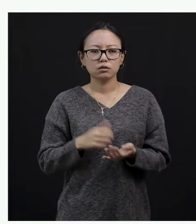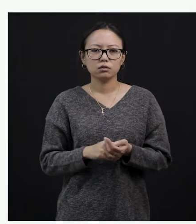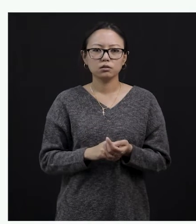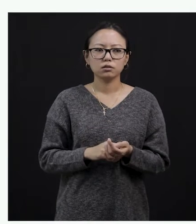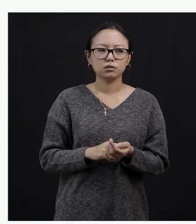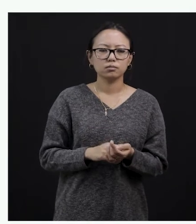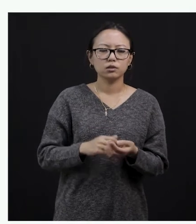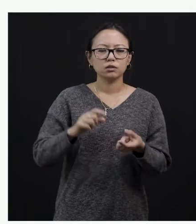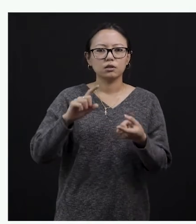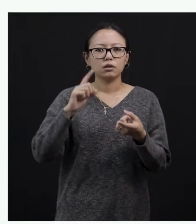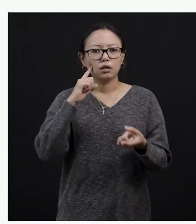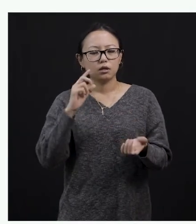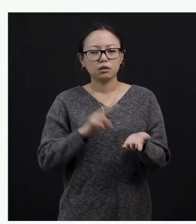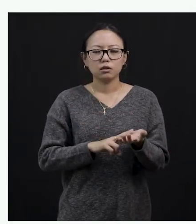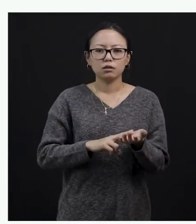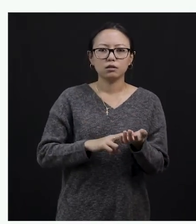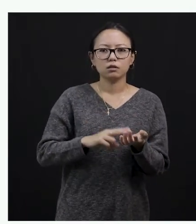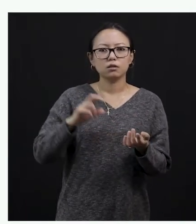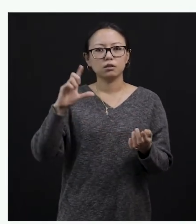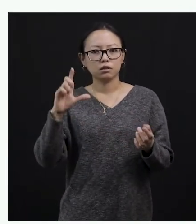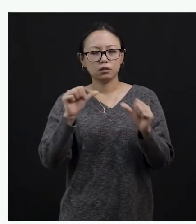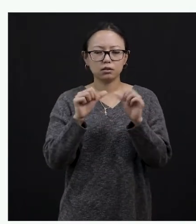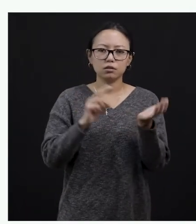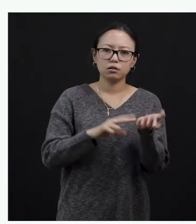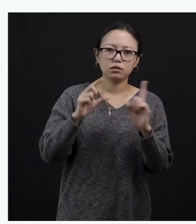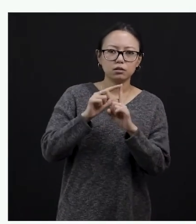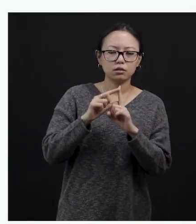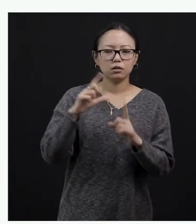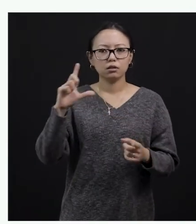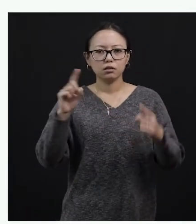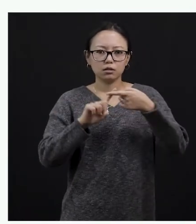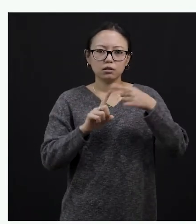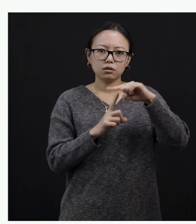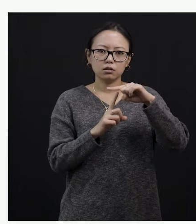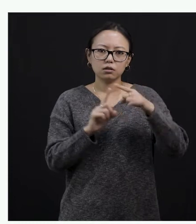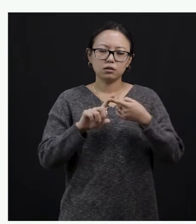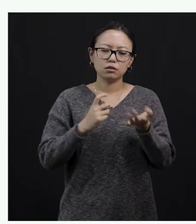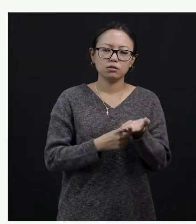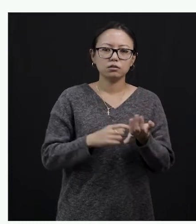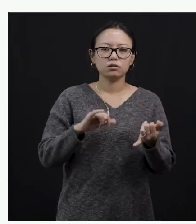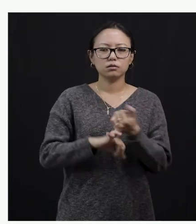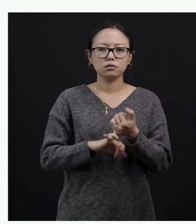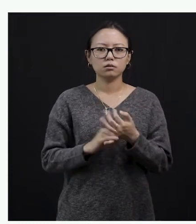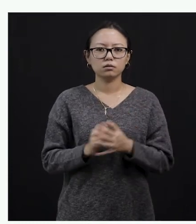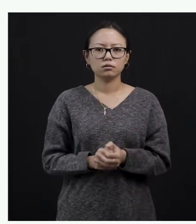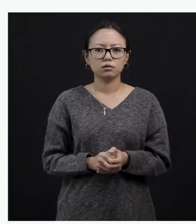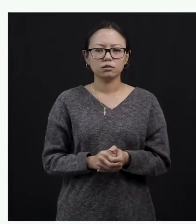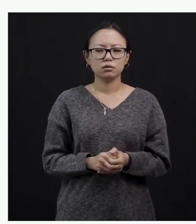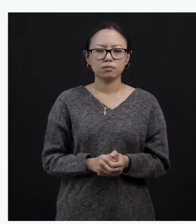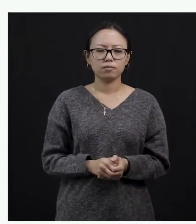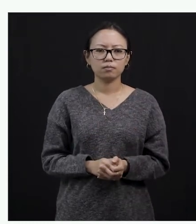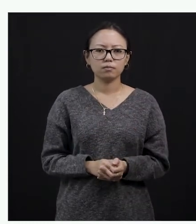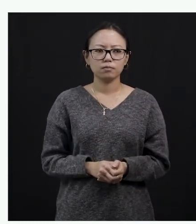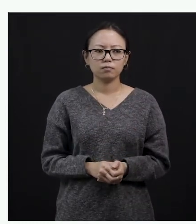them are inland letters. Okay, so all these envelopes, you can use either one of them, and they have different purposes. Like